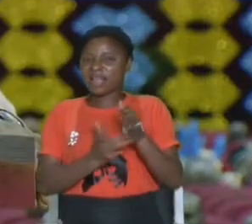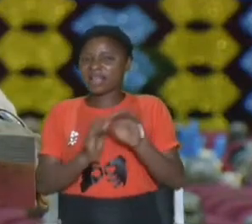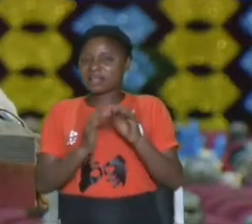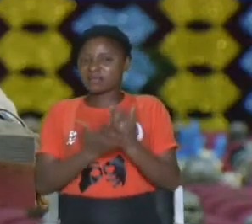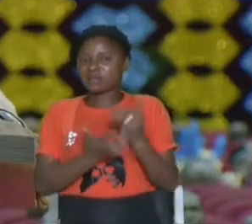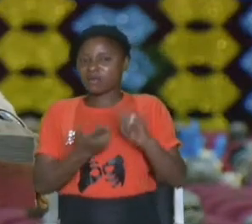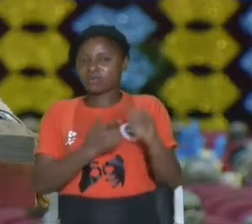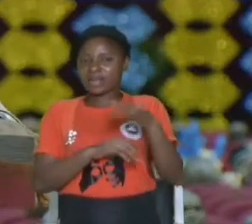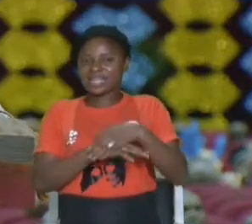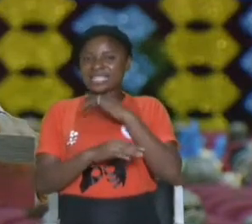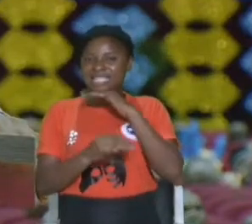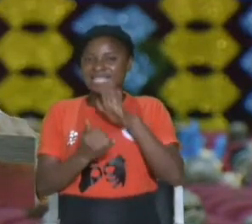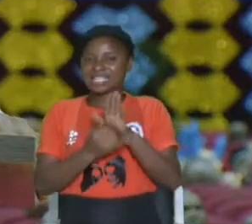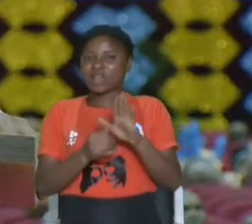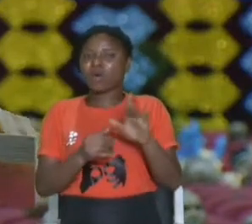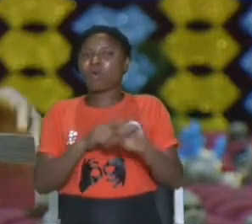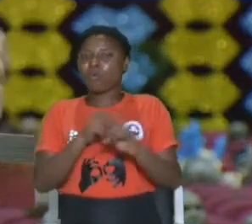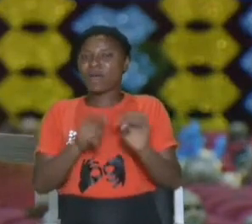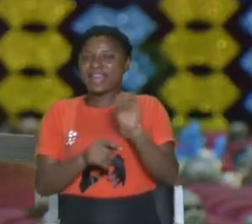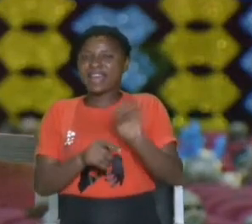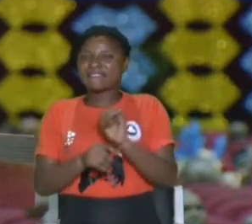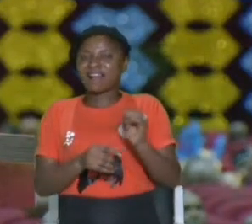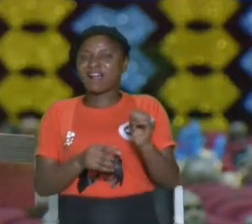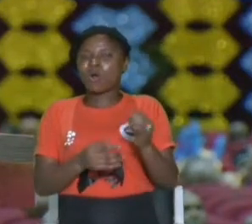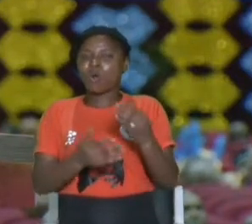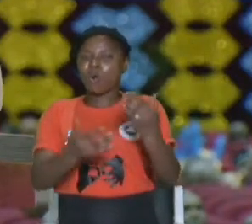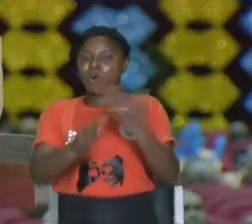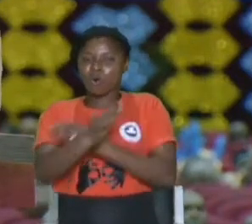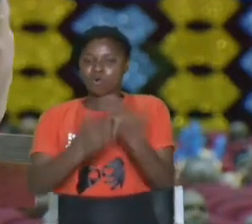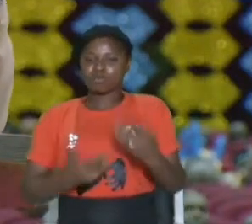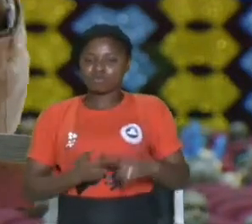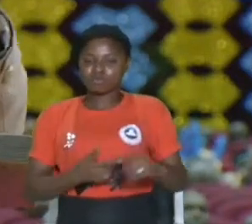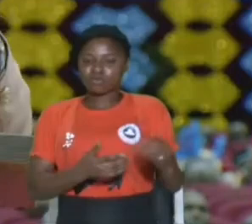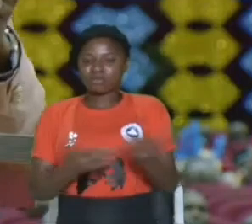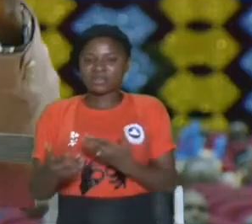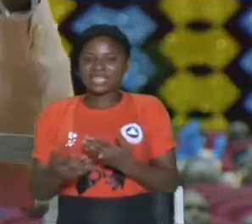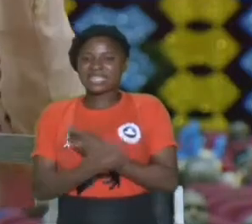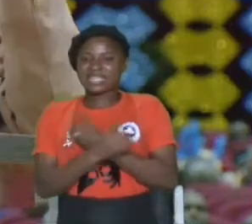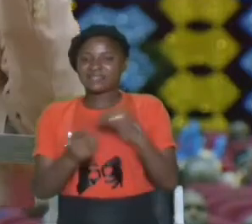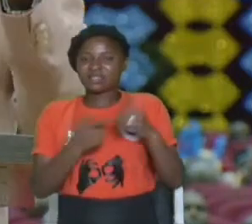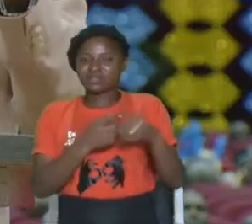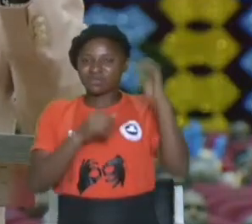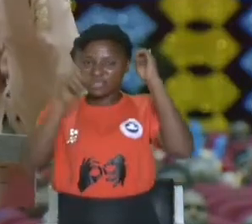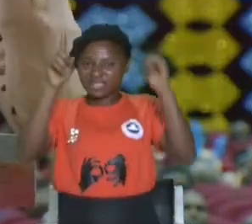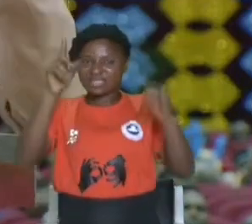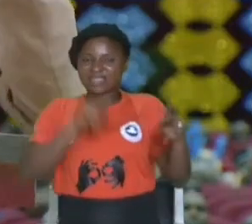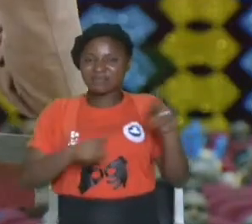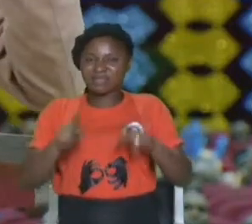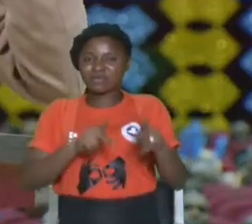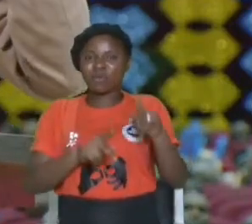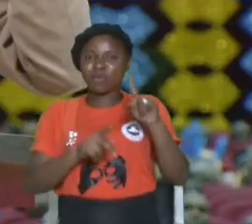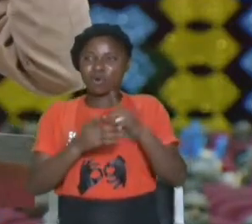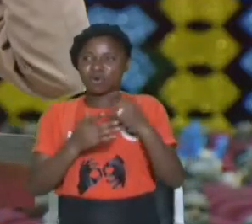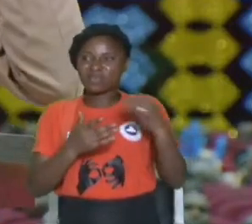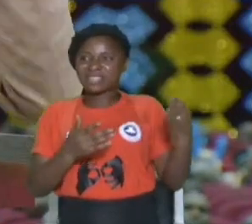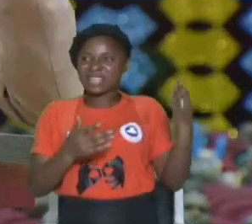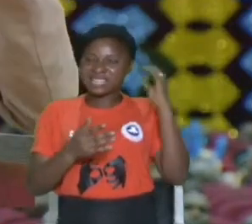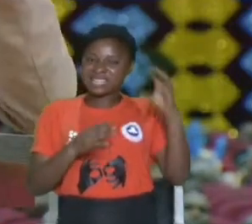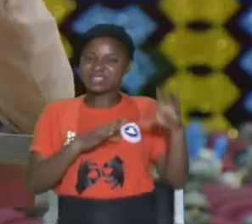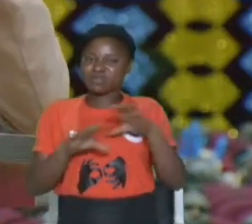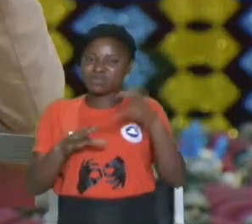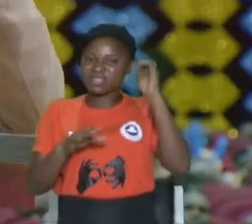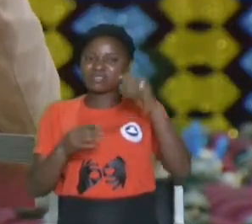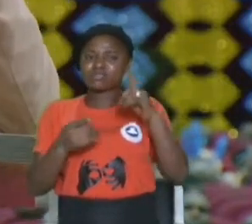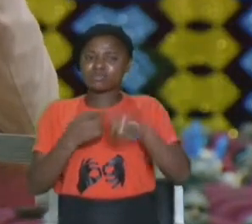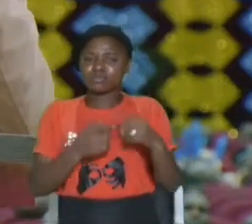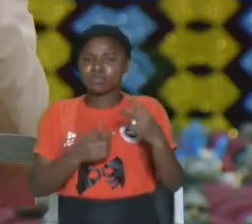tonight is that whenever God wants to bring deliverance to his people, one of the things he does is to look